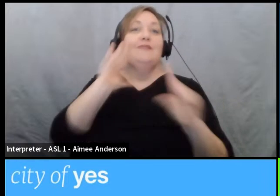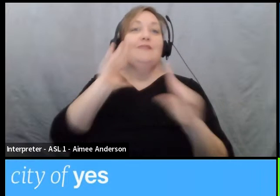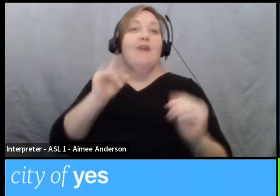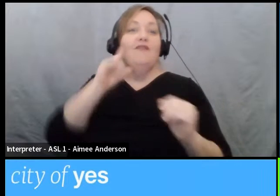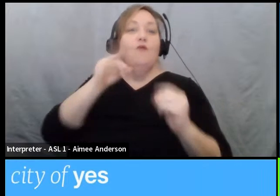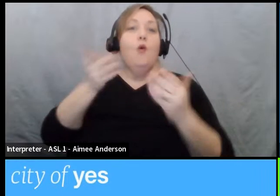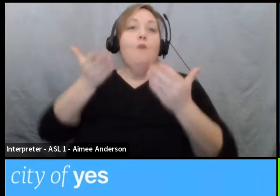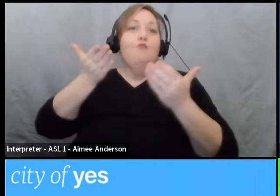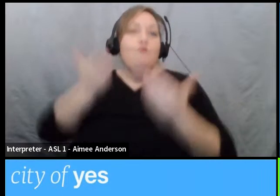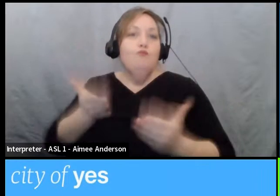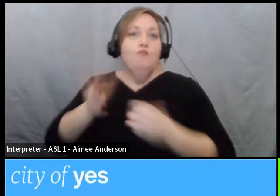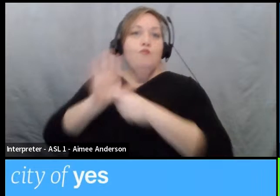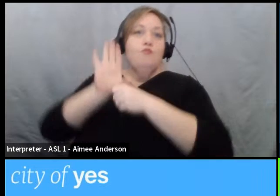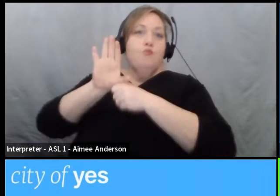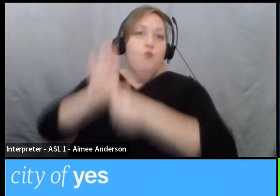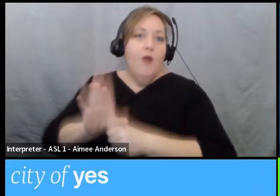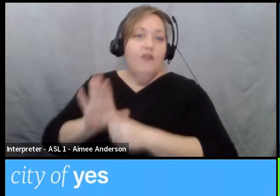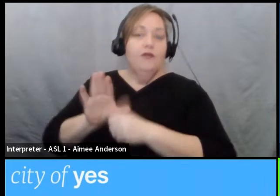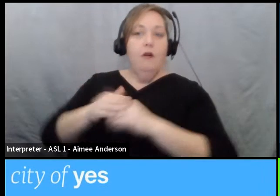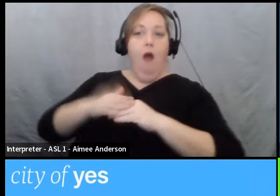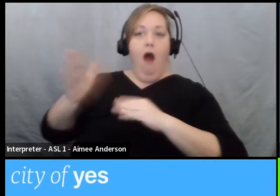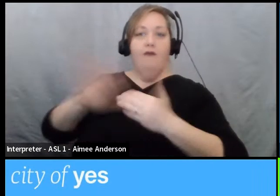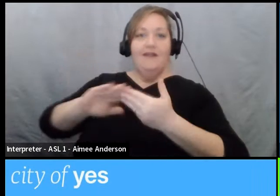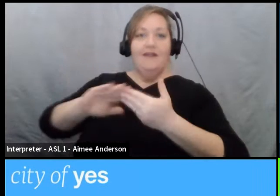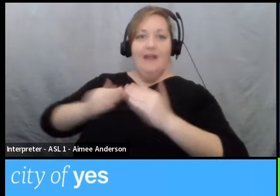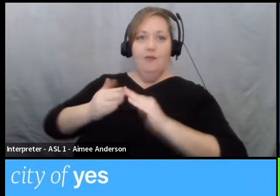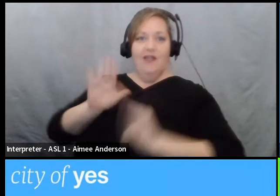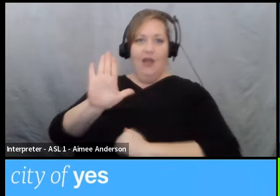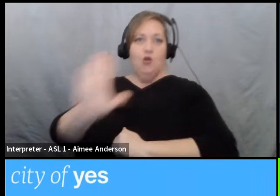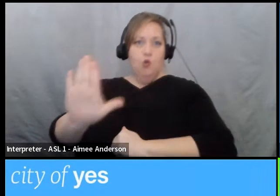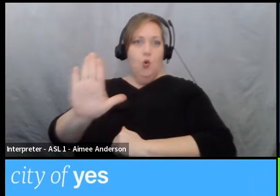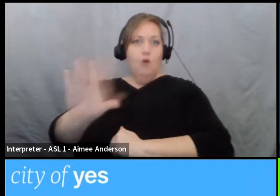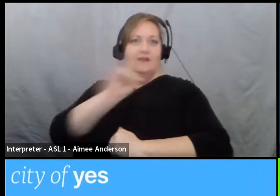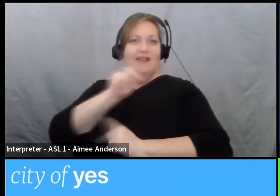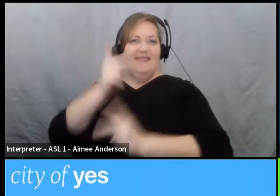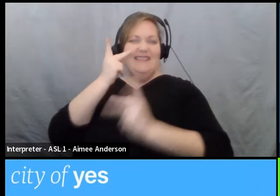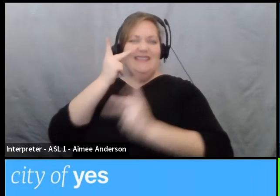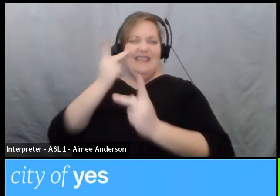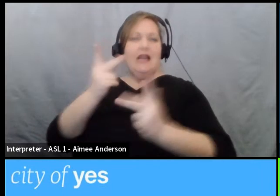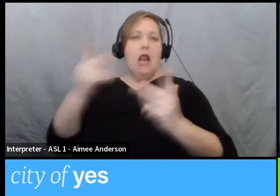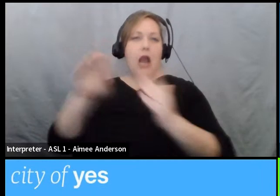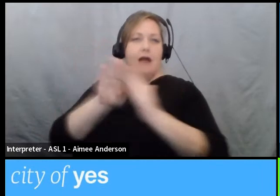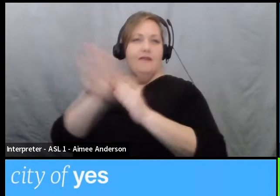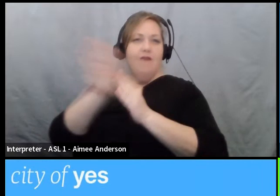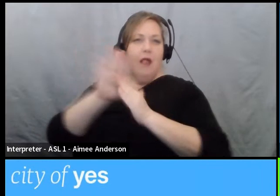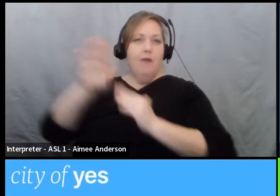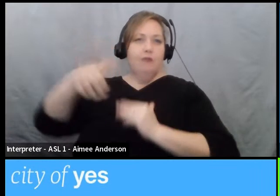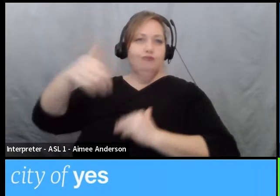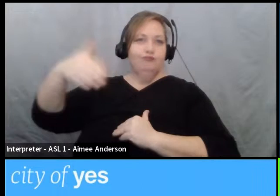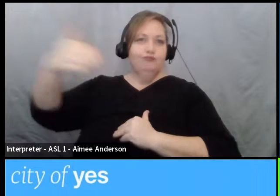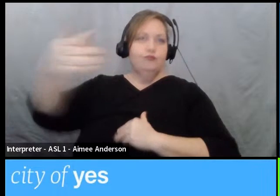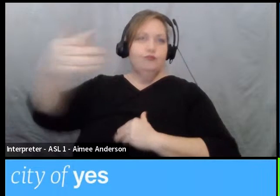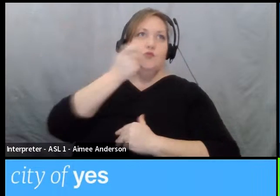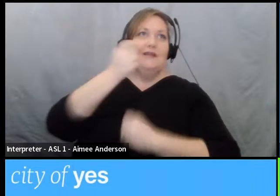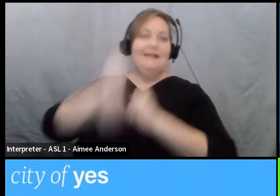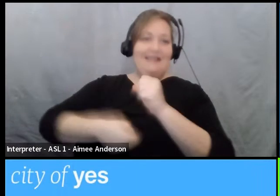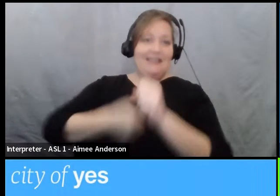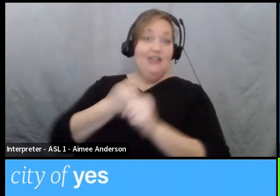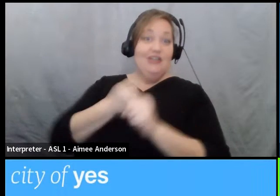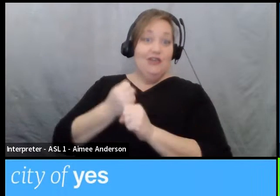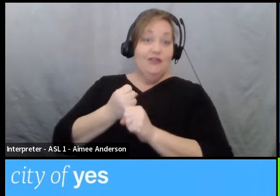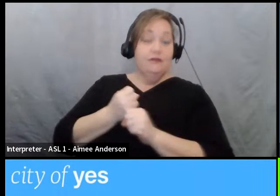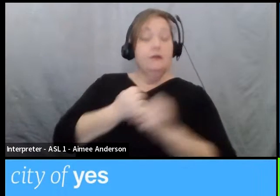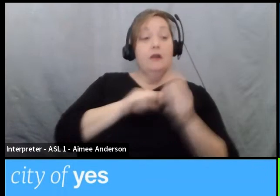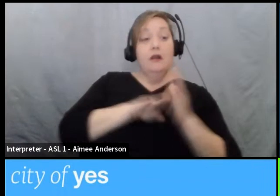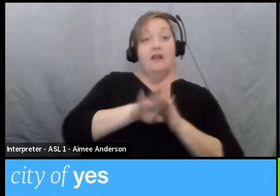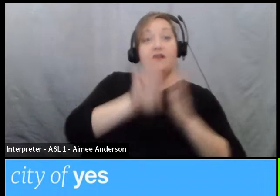of neighborhoods like yours that have seen a ton of development in recent years. Developers,